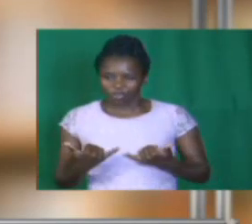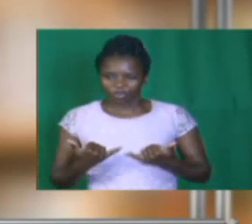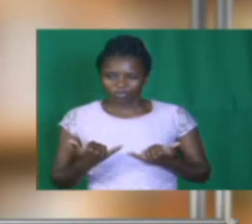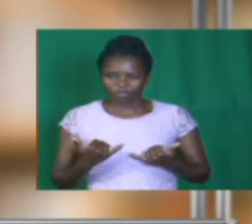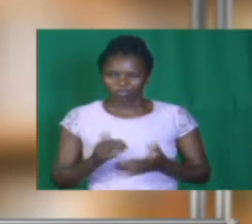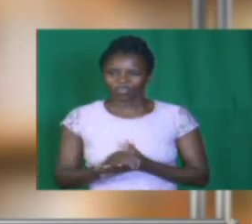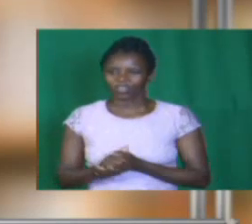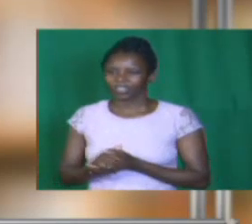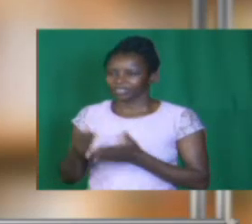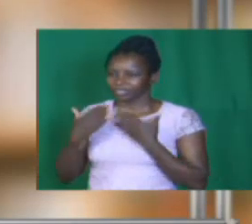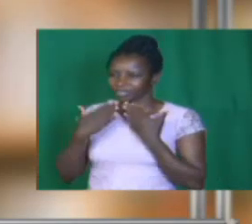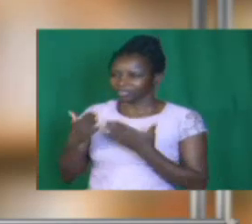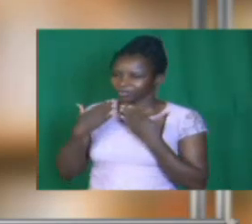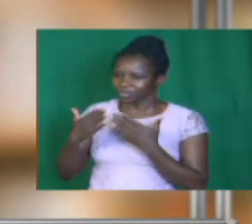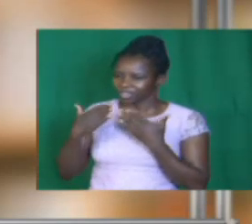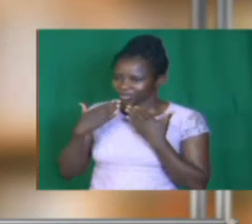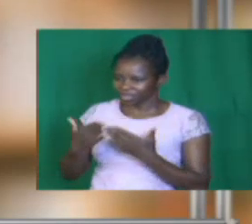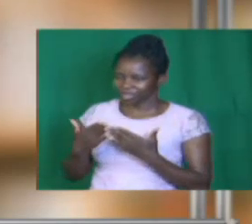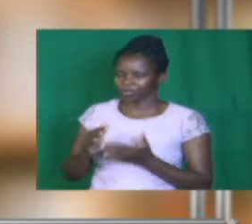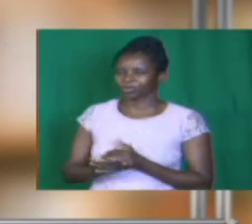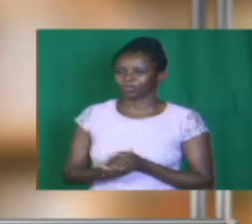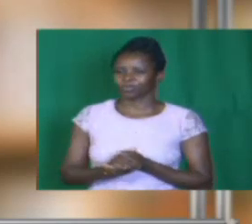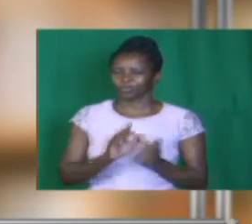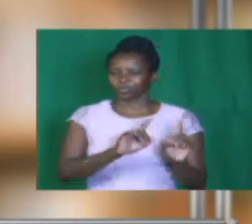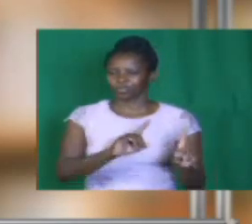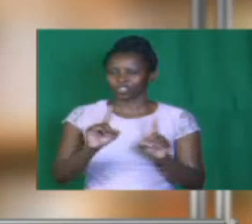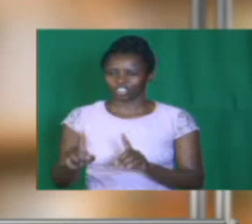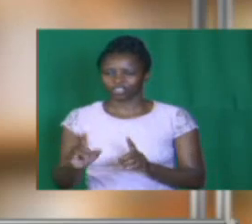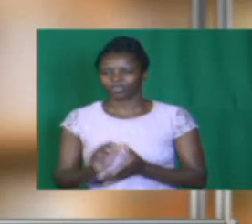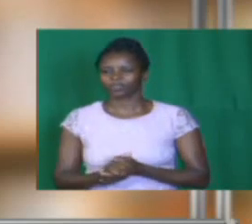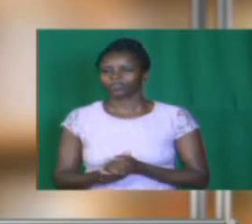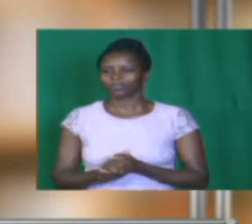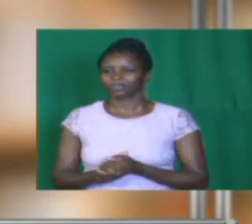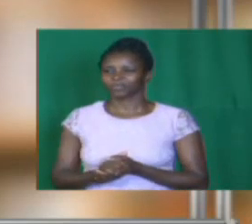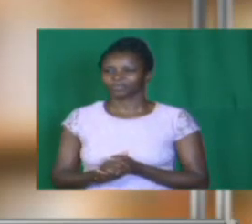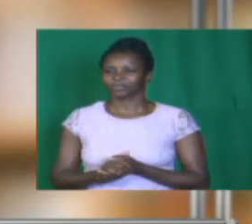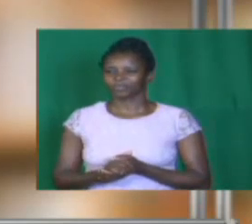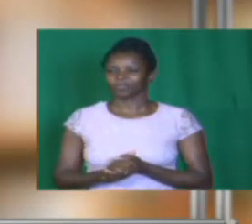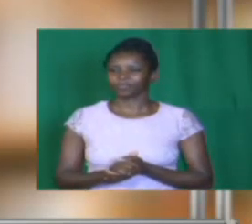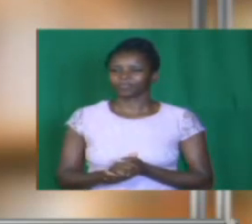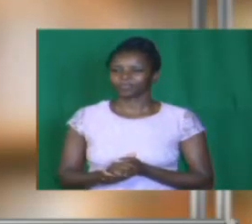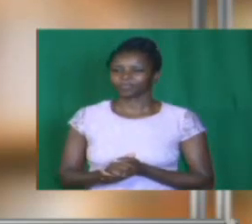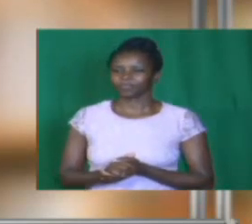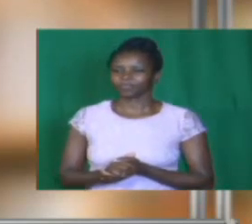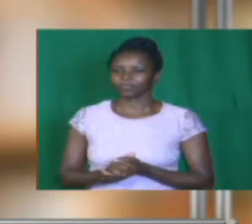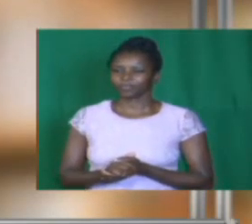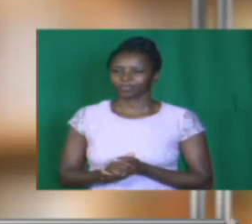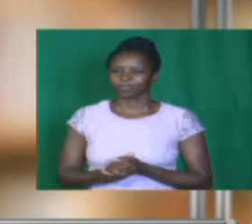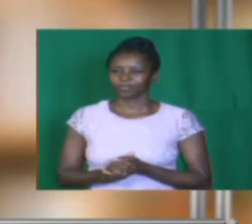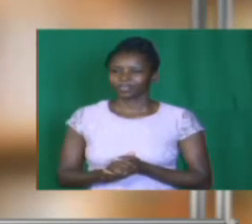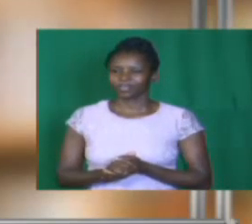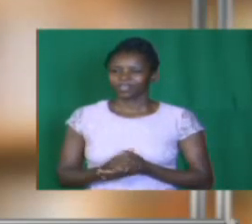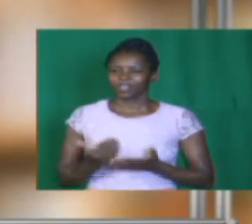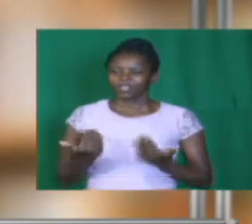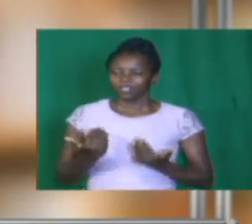Ramadan Mubarak to you, sir. And I'm sure you know what that Thank means. you very much. I'm sure. So since you know what it